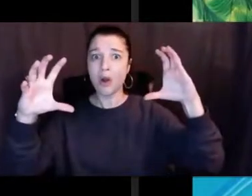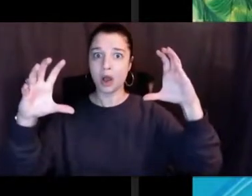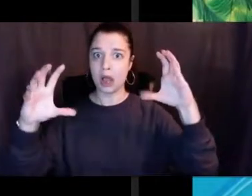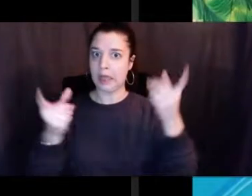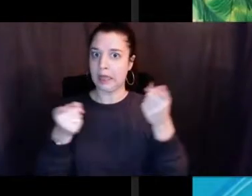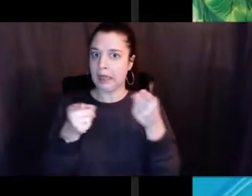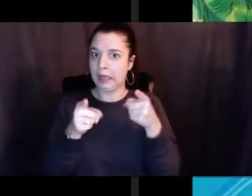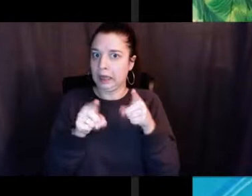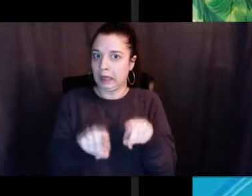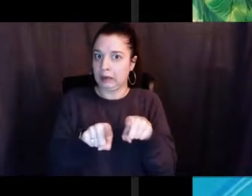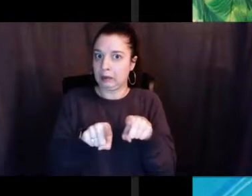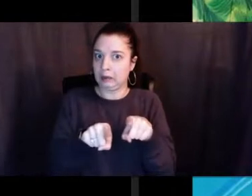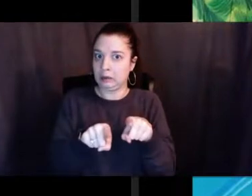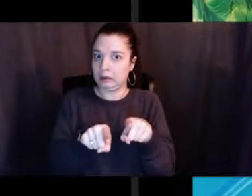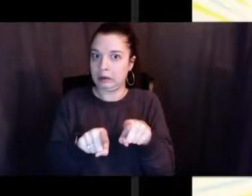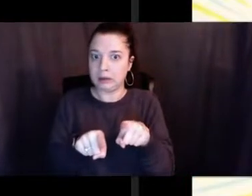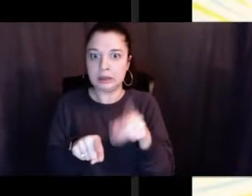that looks ominous.